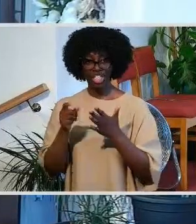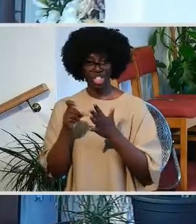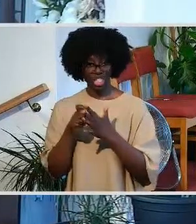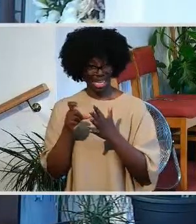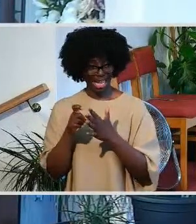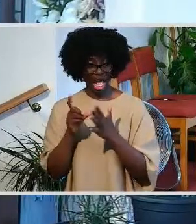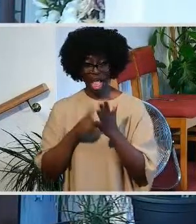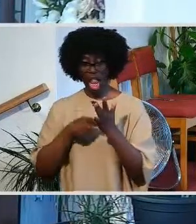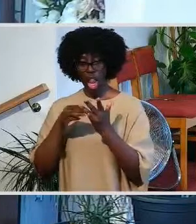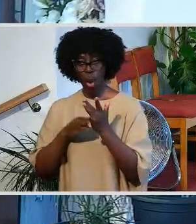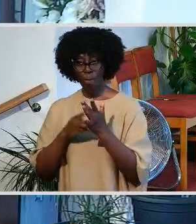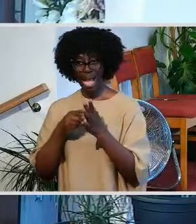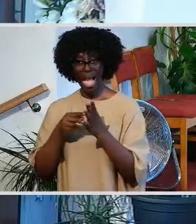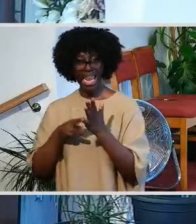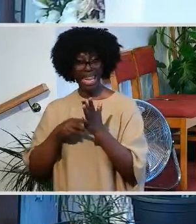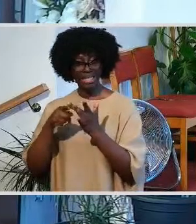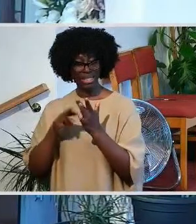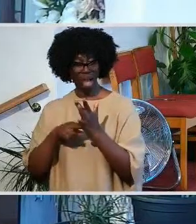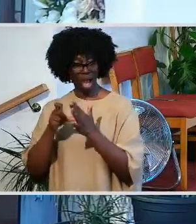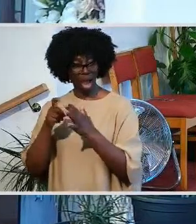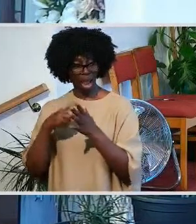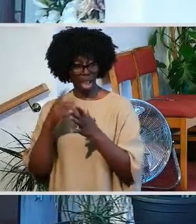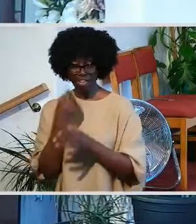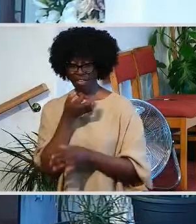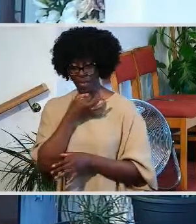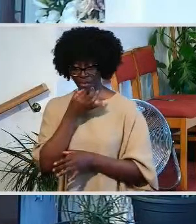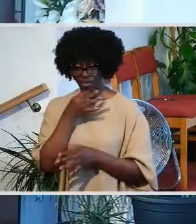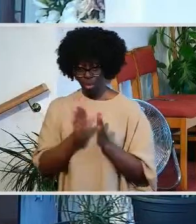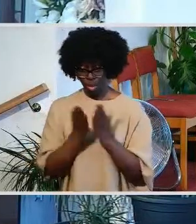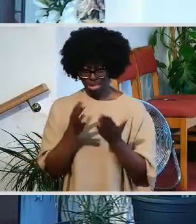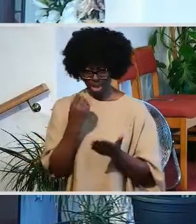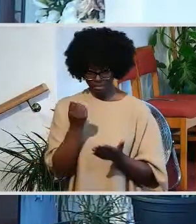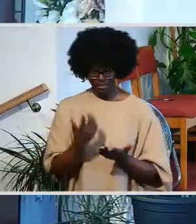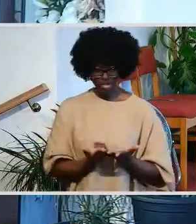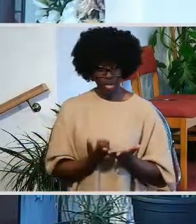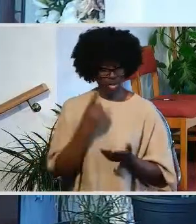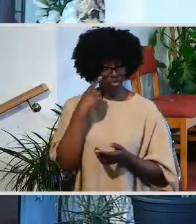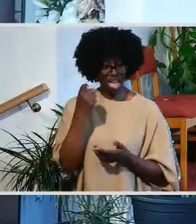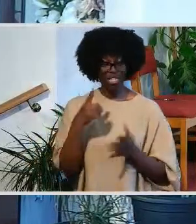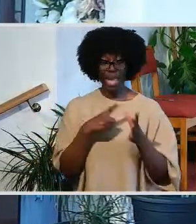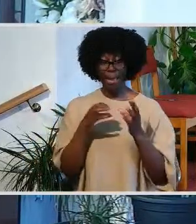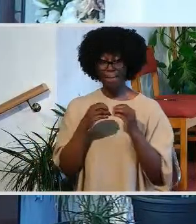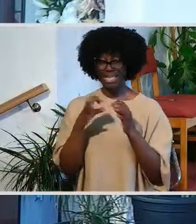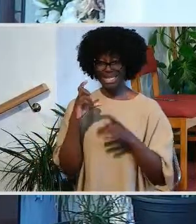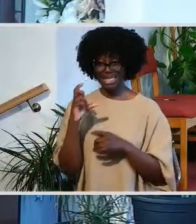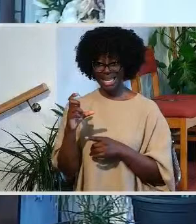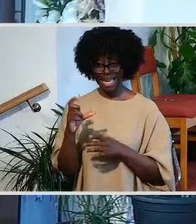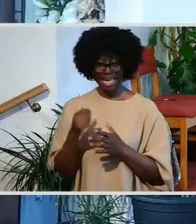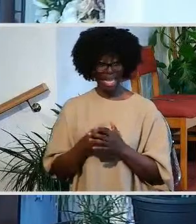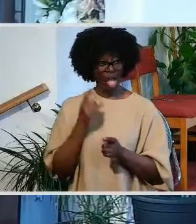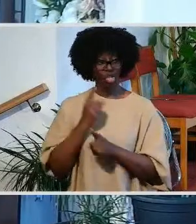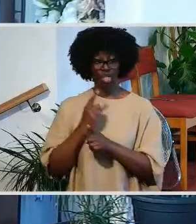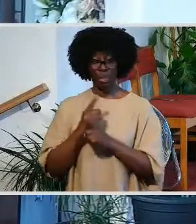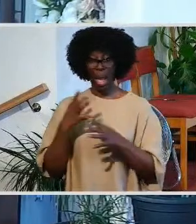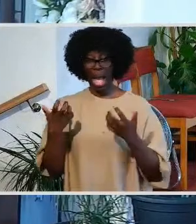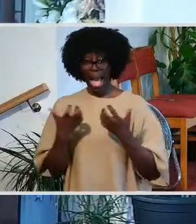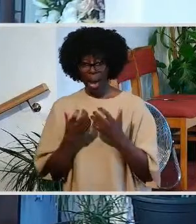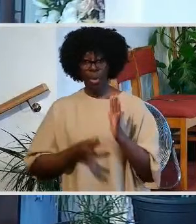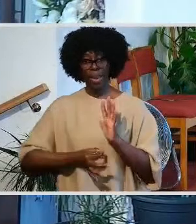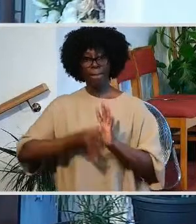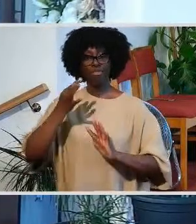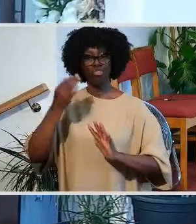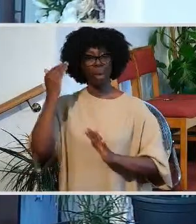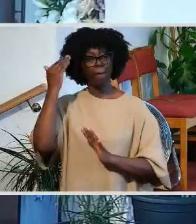Linda. He's got a few books. You can find them at ABC, and he talks a little bit about how you can improve your